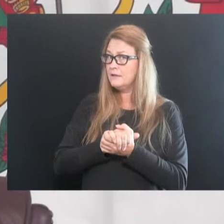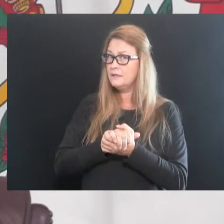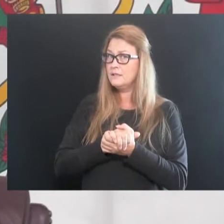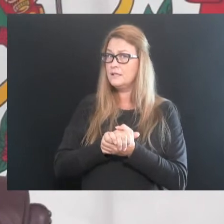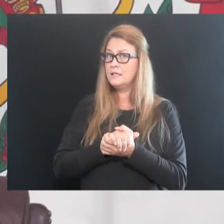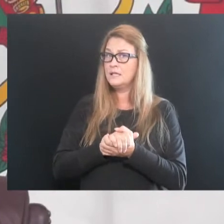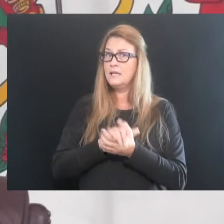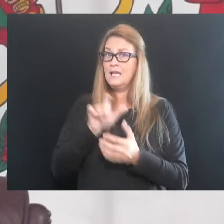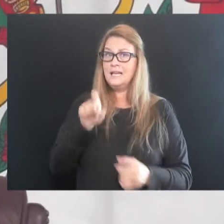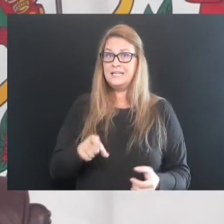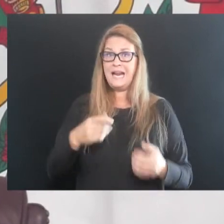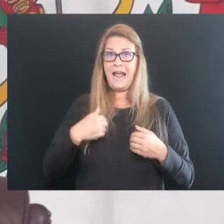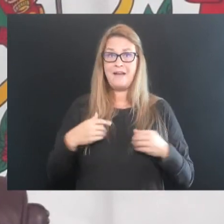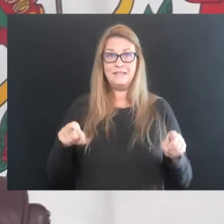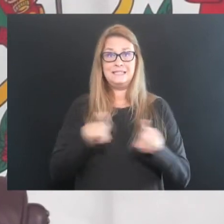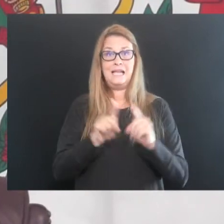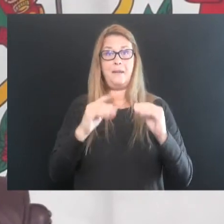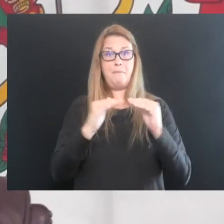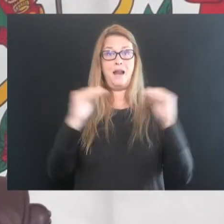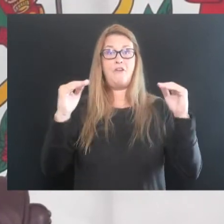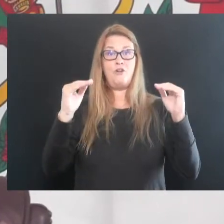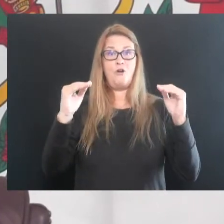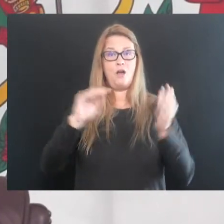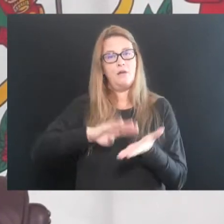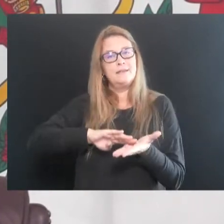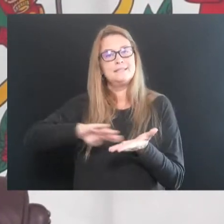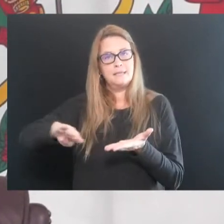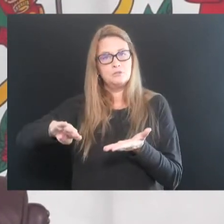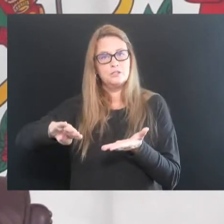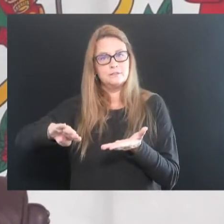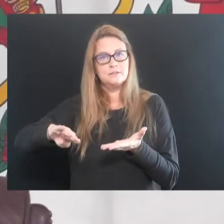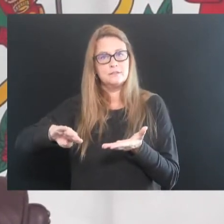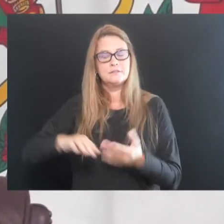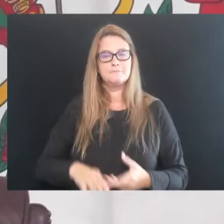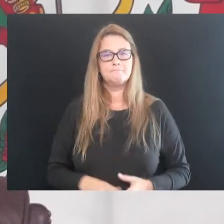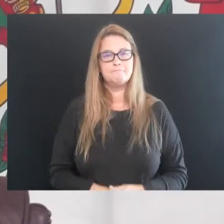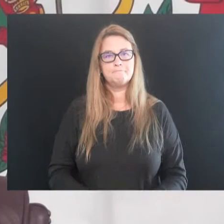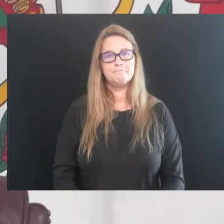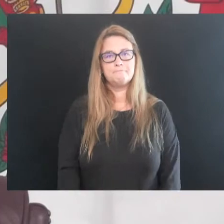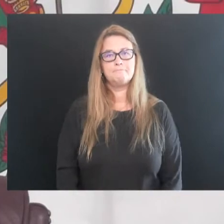to have some level of exemption, you know, exemptions within what they're doing.